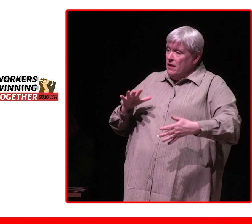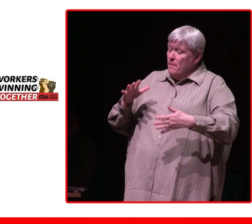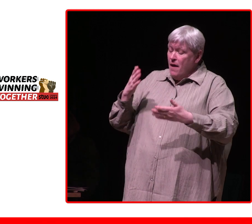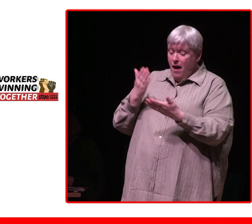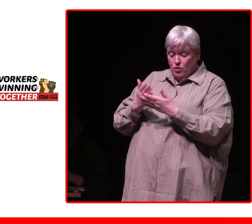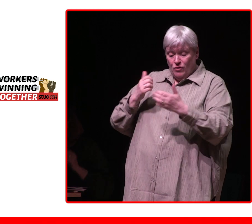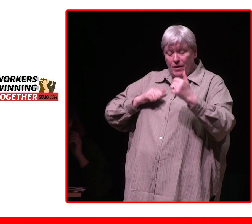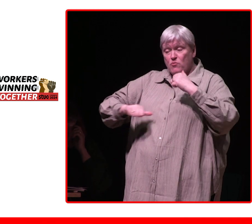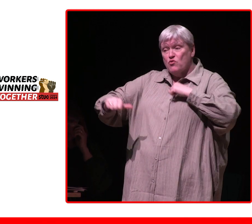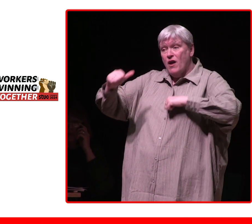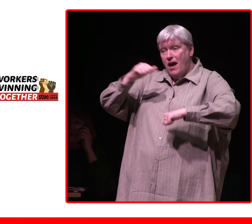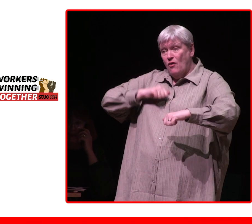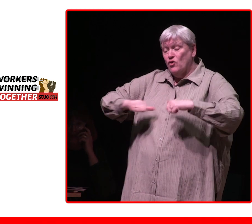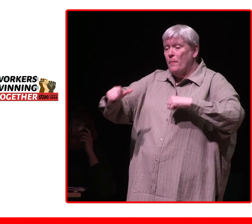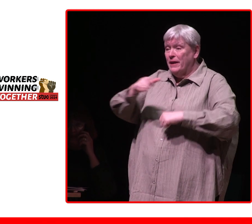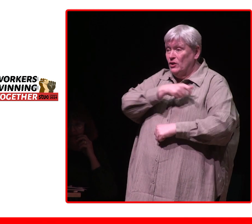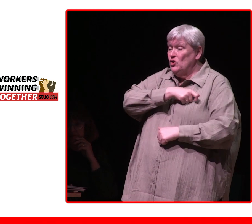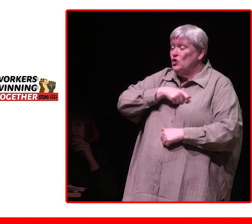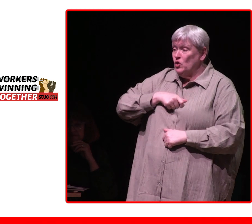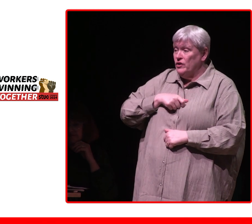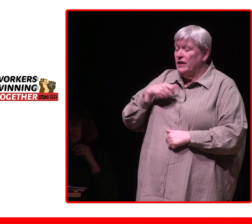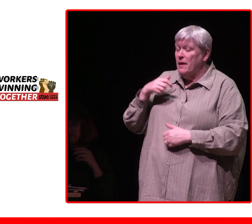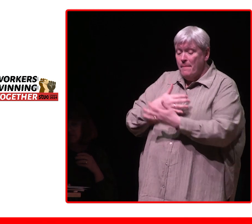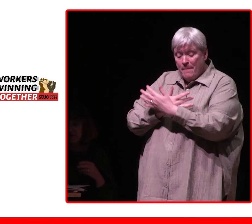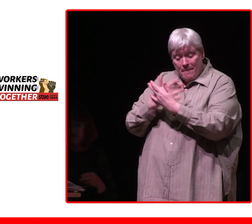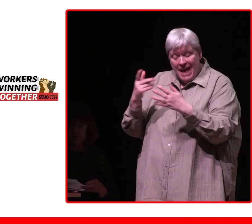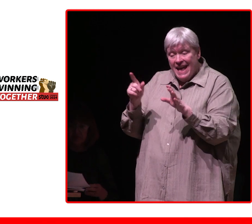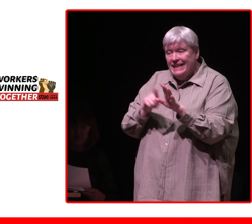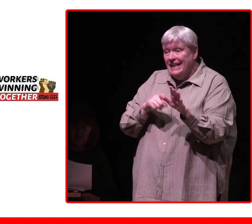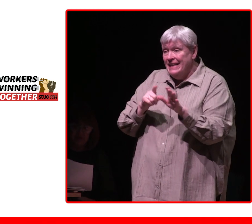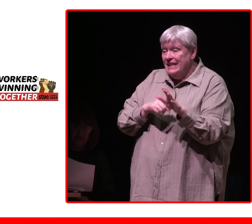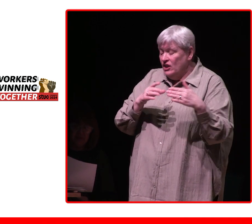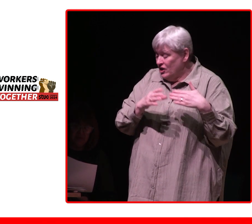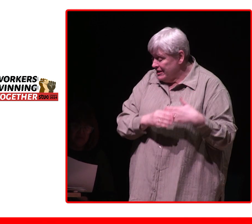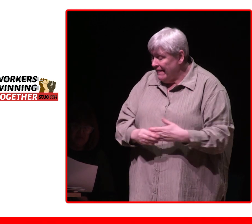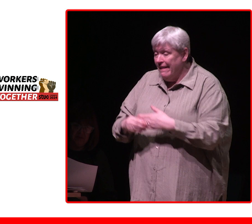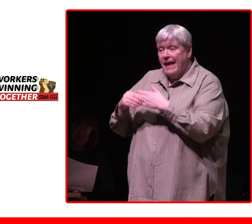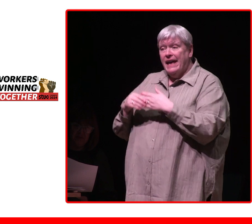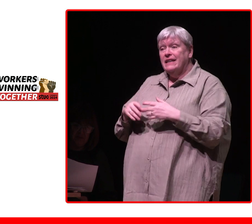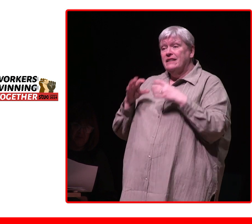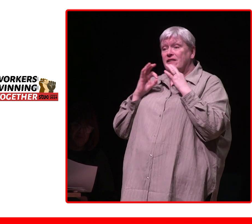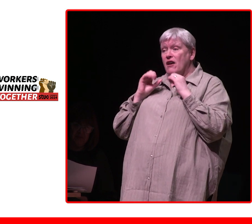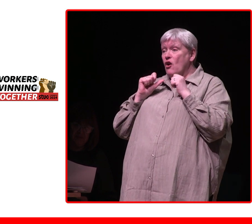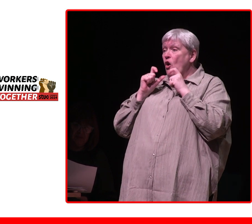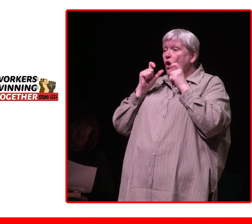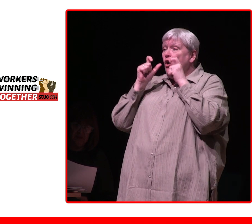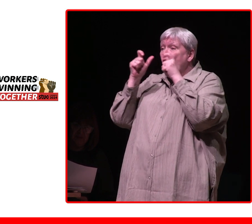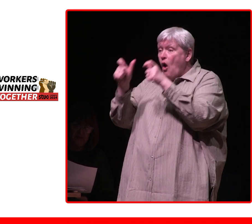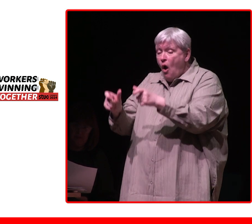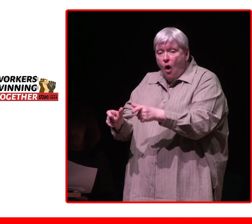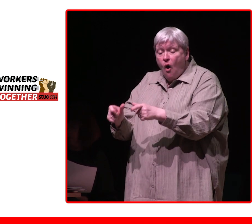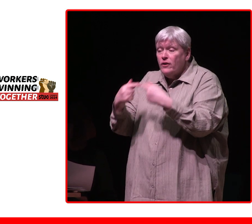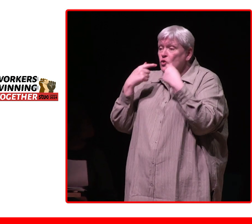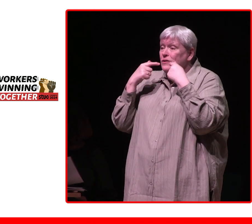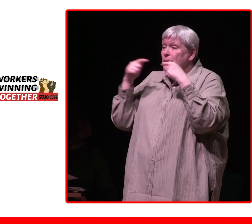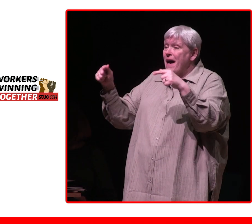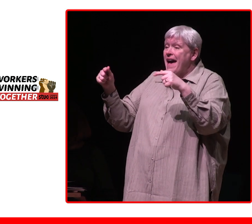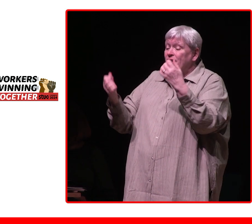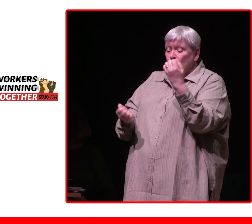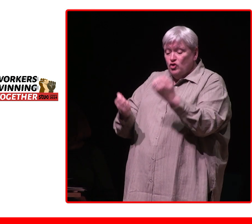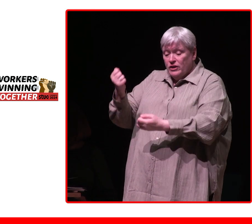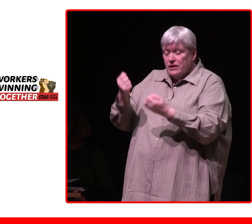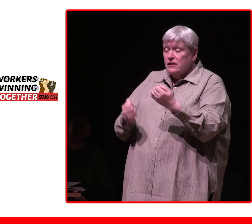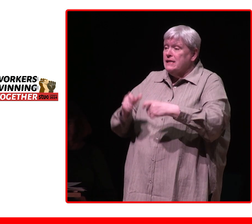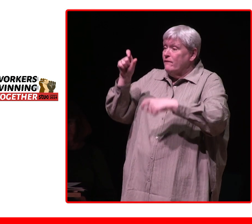immensely proud of our union, has for many years led the calls for demanding justice for the people of Palestine, in Gaza and the West